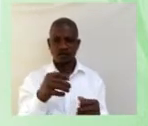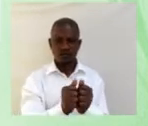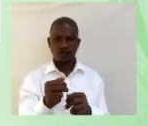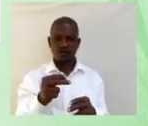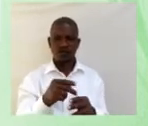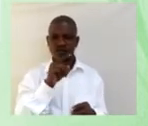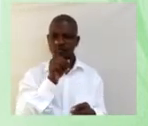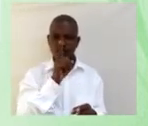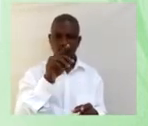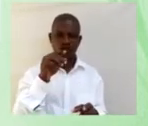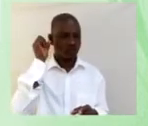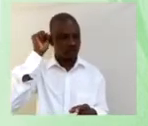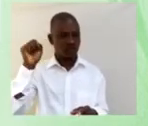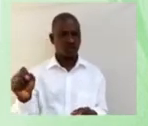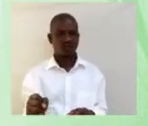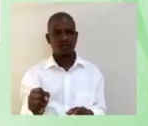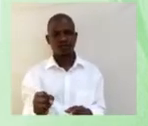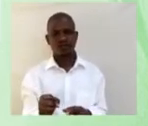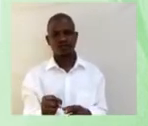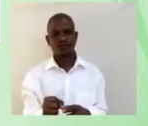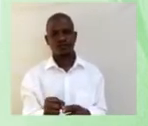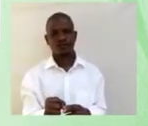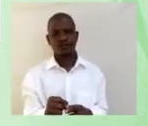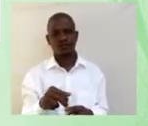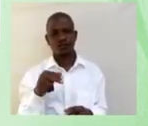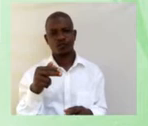pronounced with a sure sound,